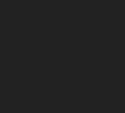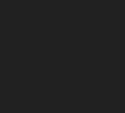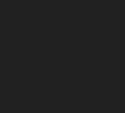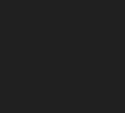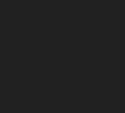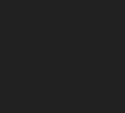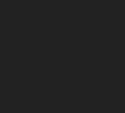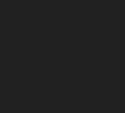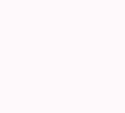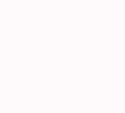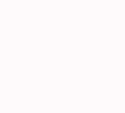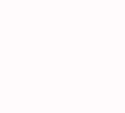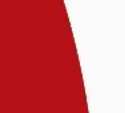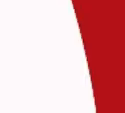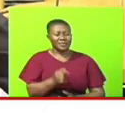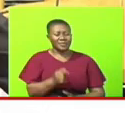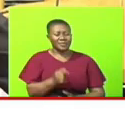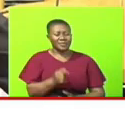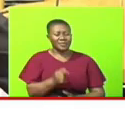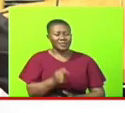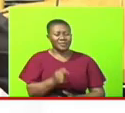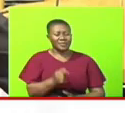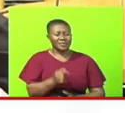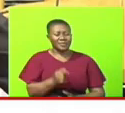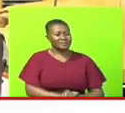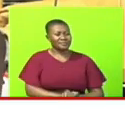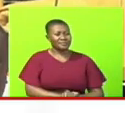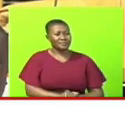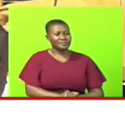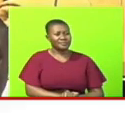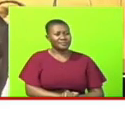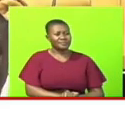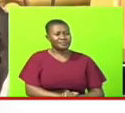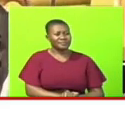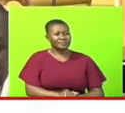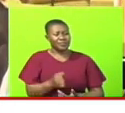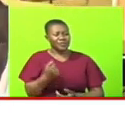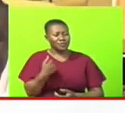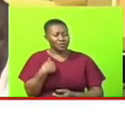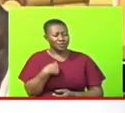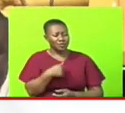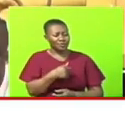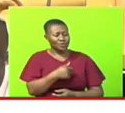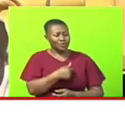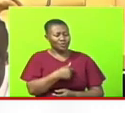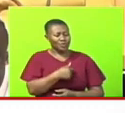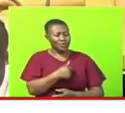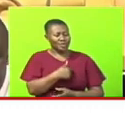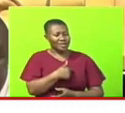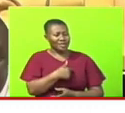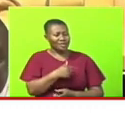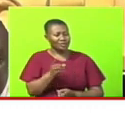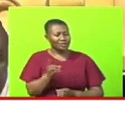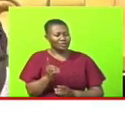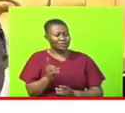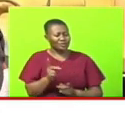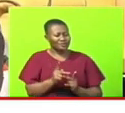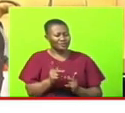this, the speaker's decision is not final. It's still subject to Article 99, which says that the High